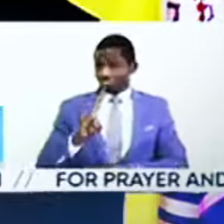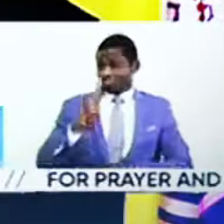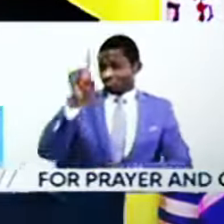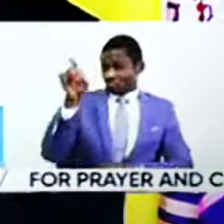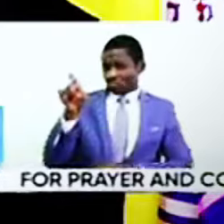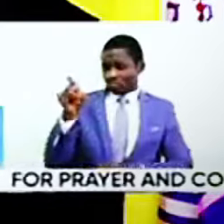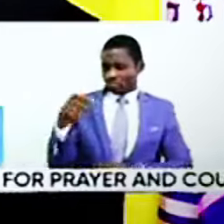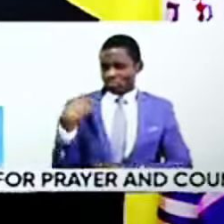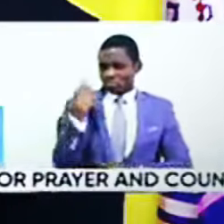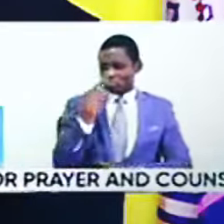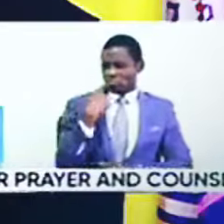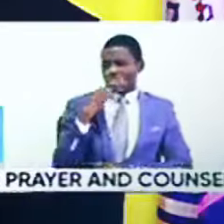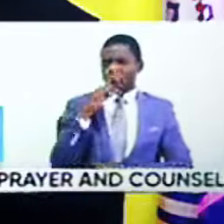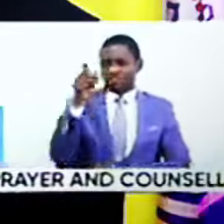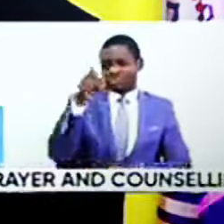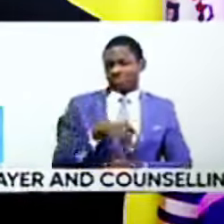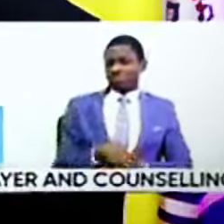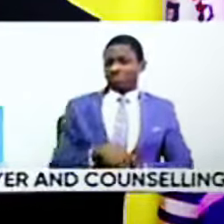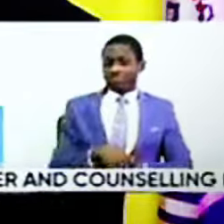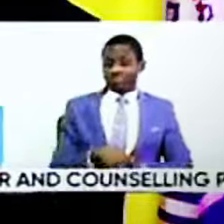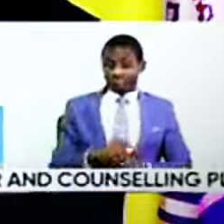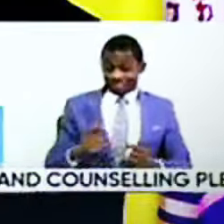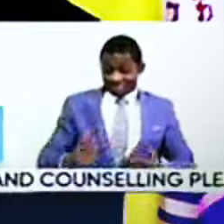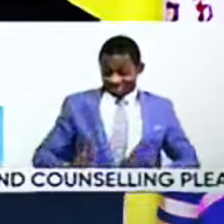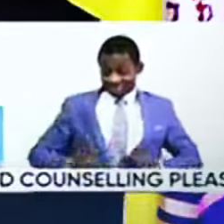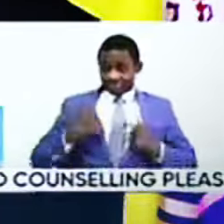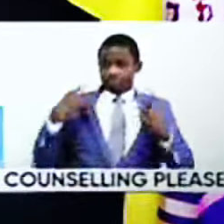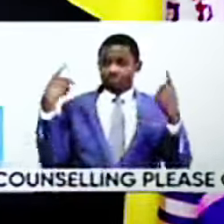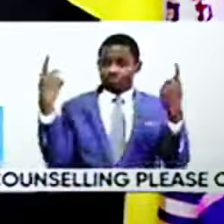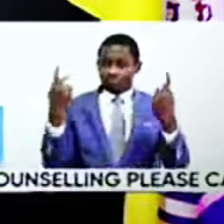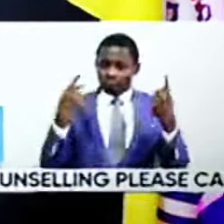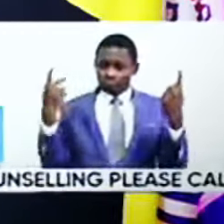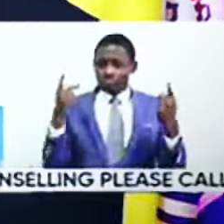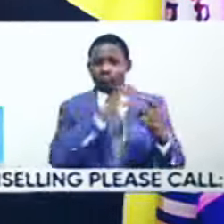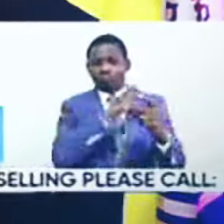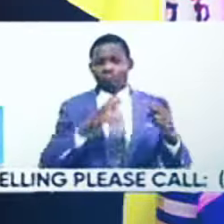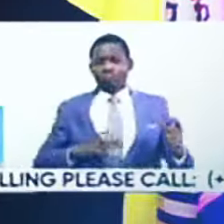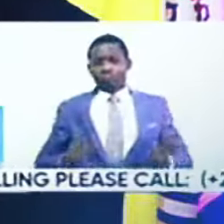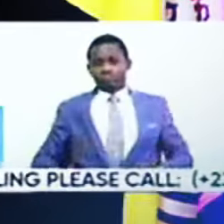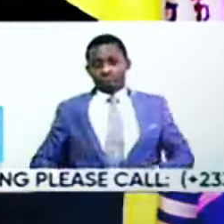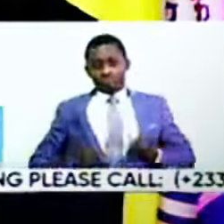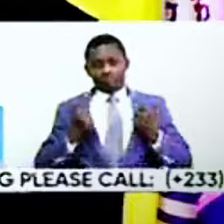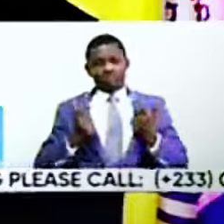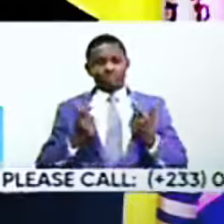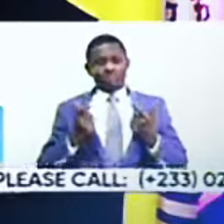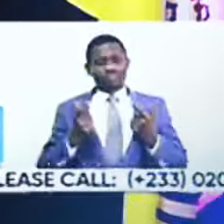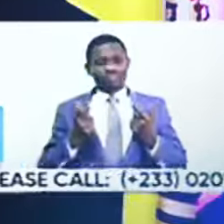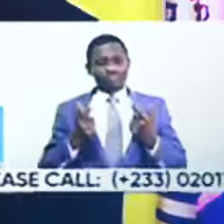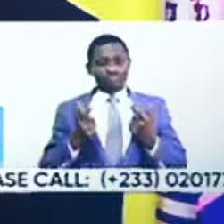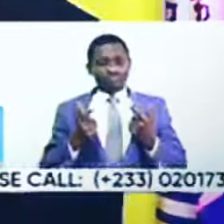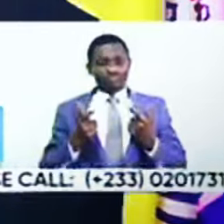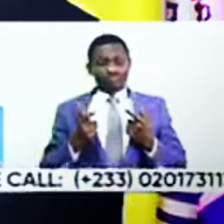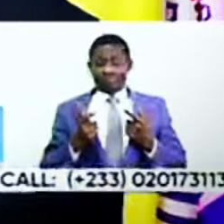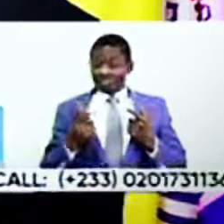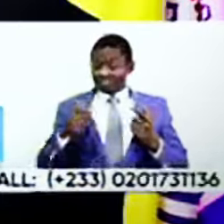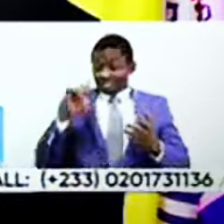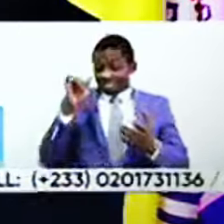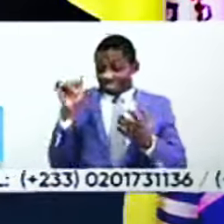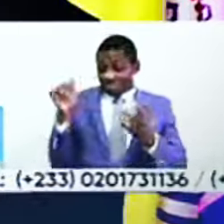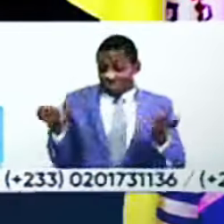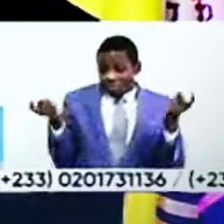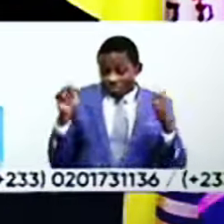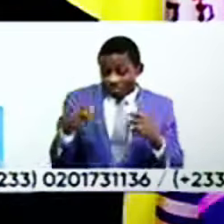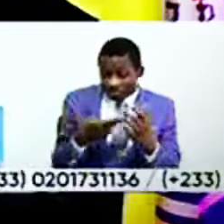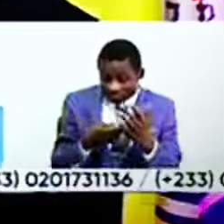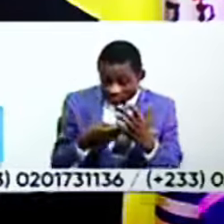sa nipa ben na wo ye. Living a victorious Christian life. Awo bo enkunimde abrabo. His presence in us. Ono